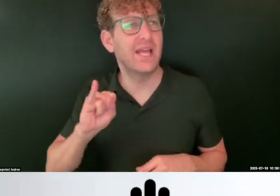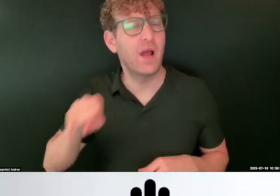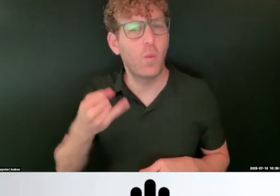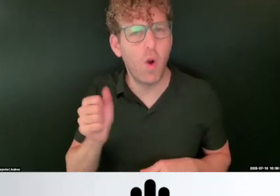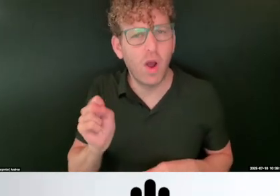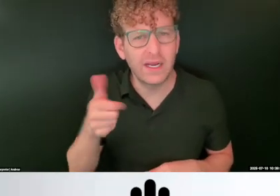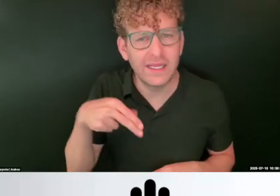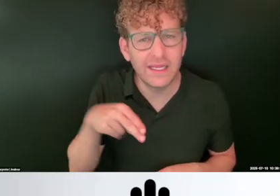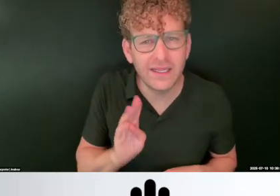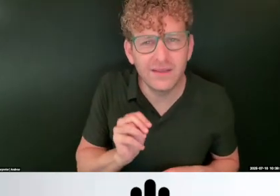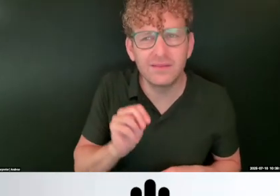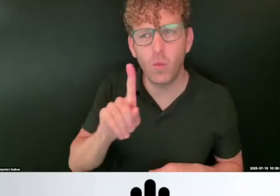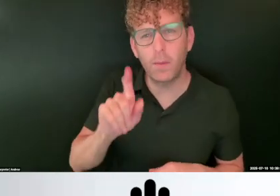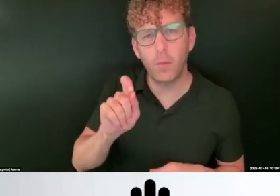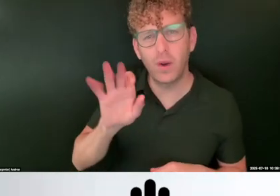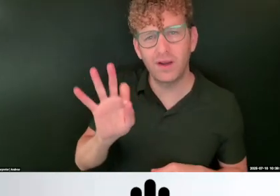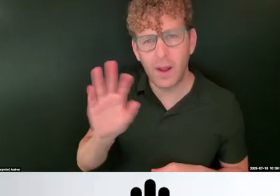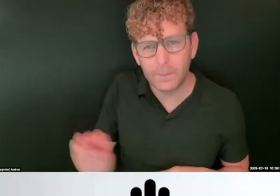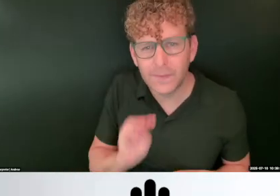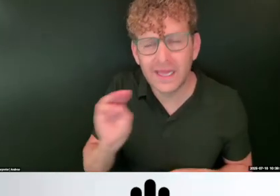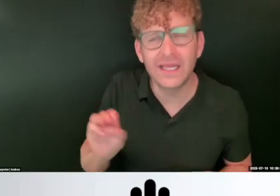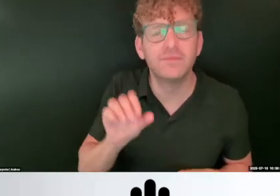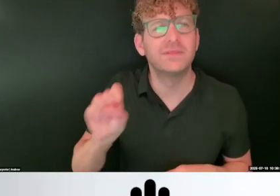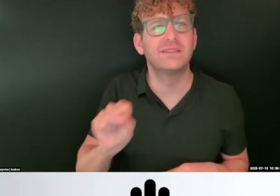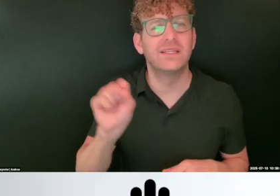was about $1 million, Bay